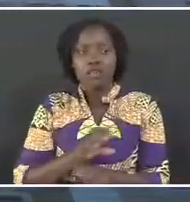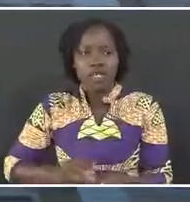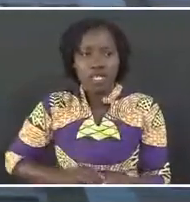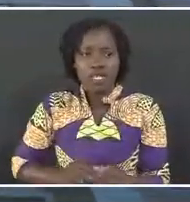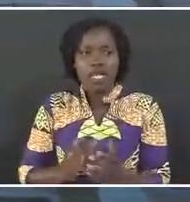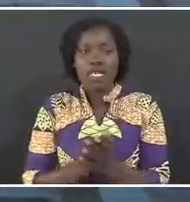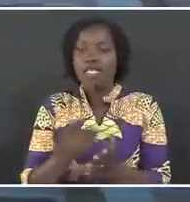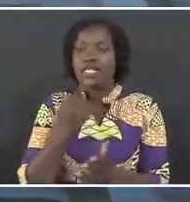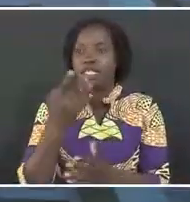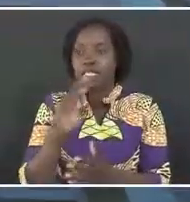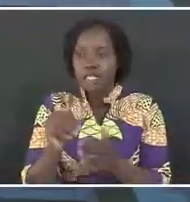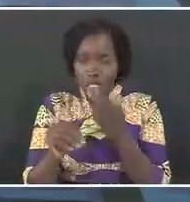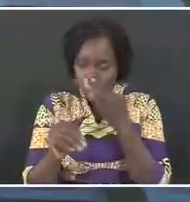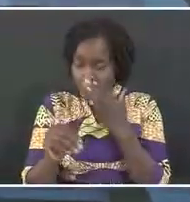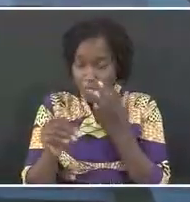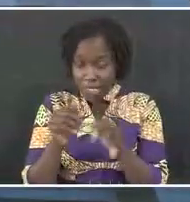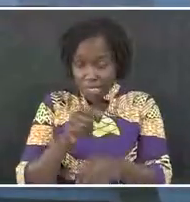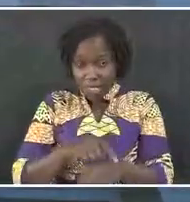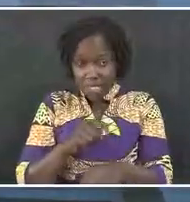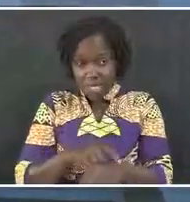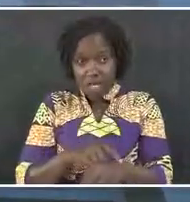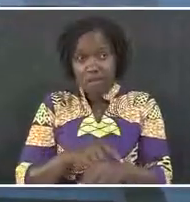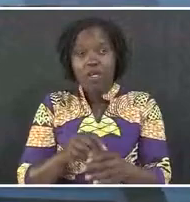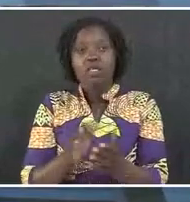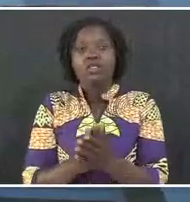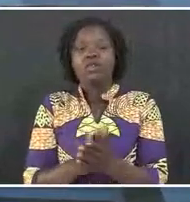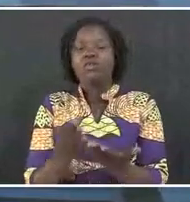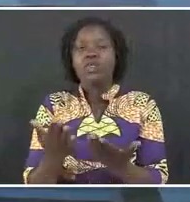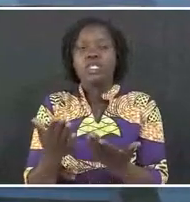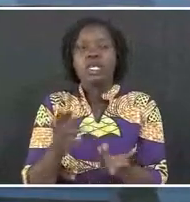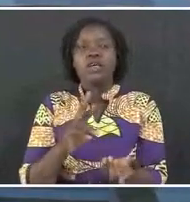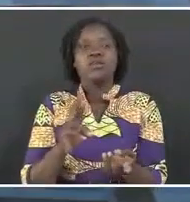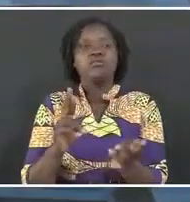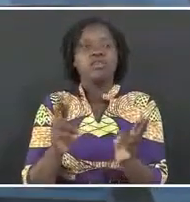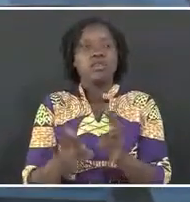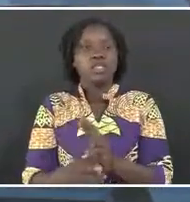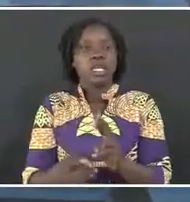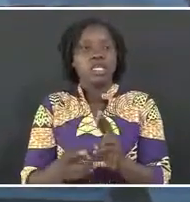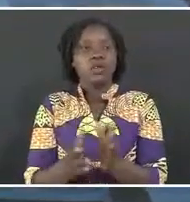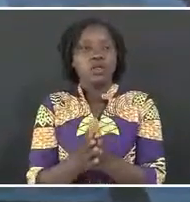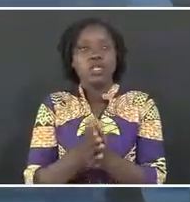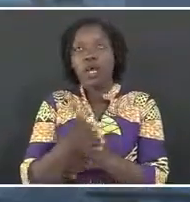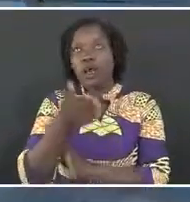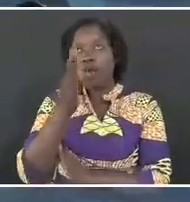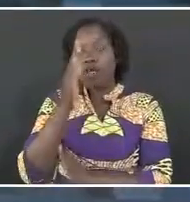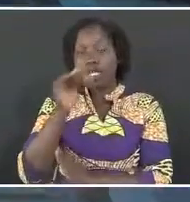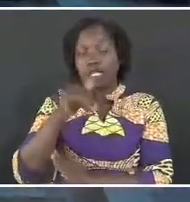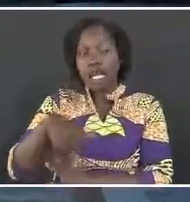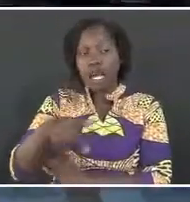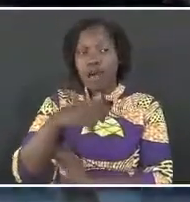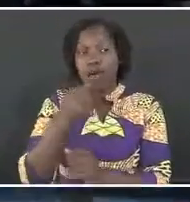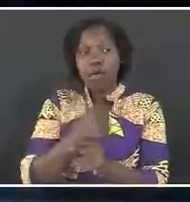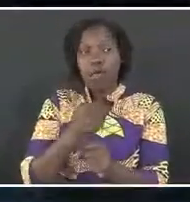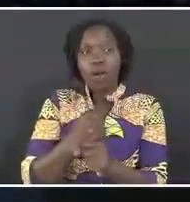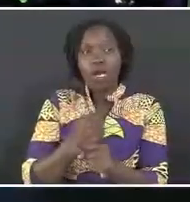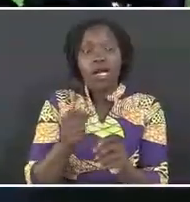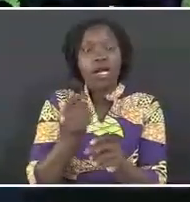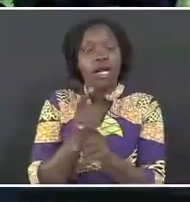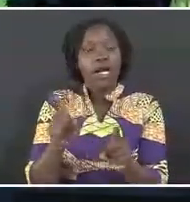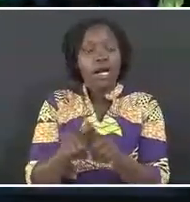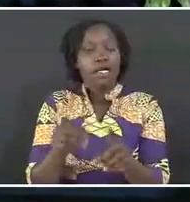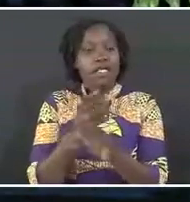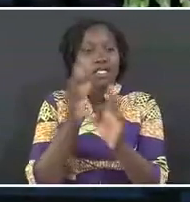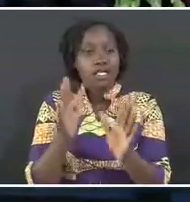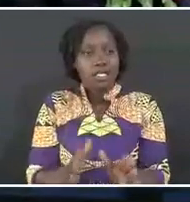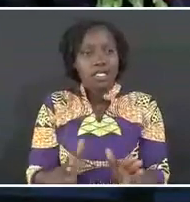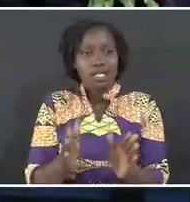and telling them it's time to get reconciled with God. That's our work as Christians and